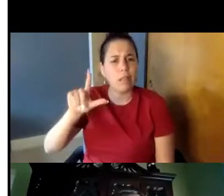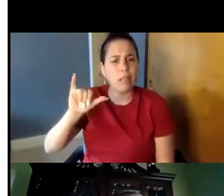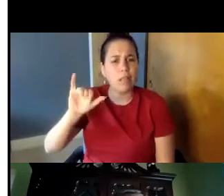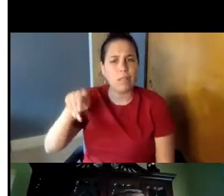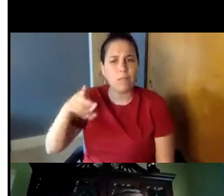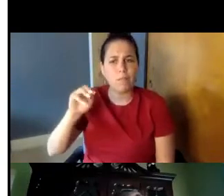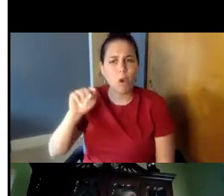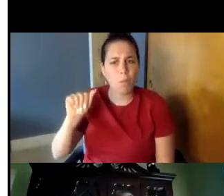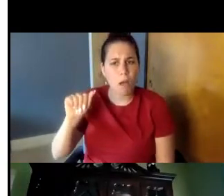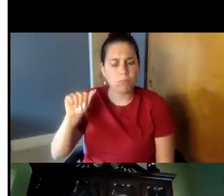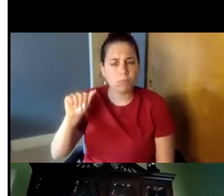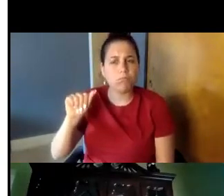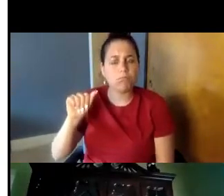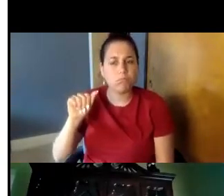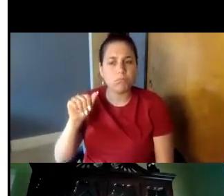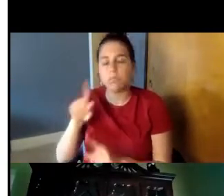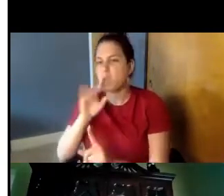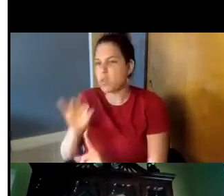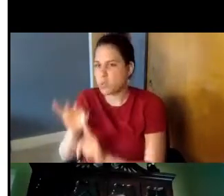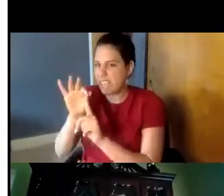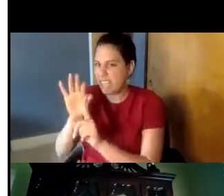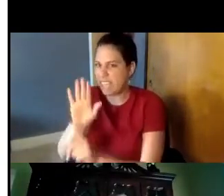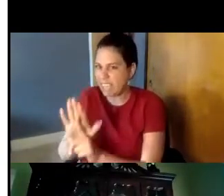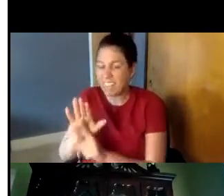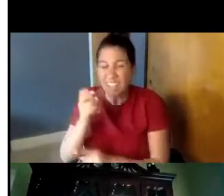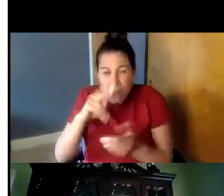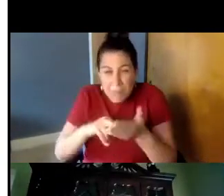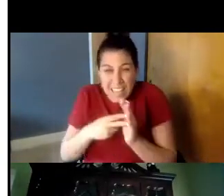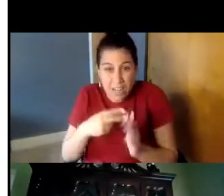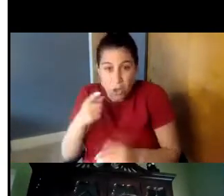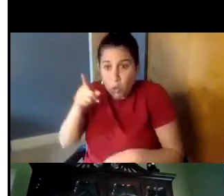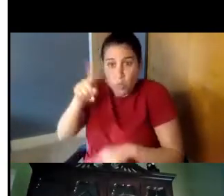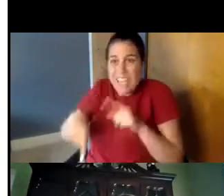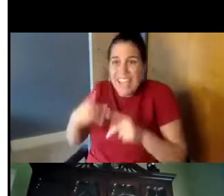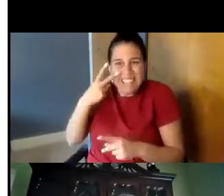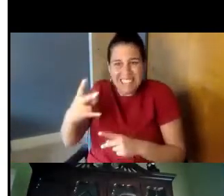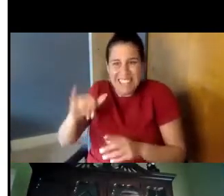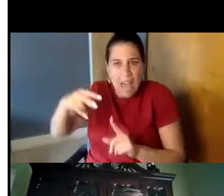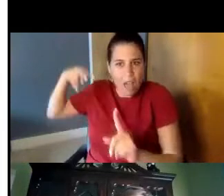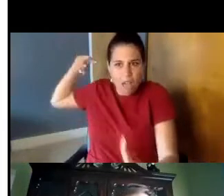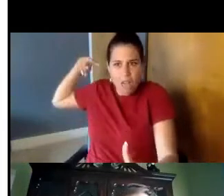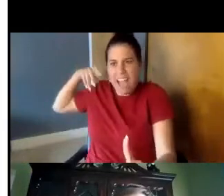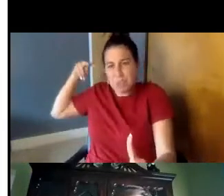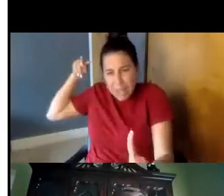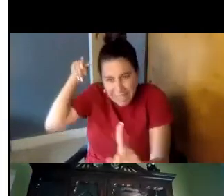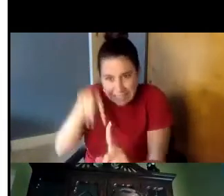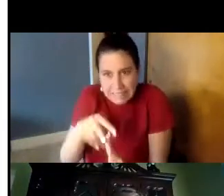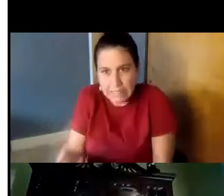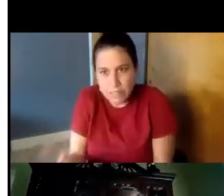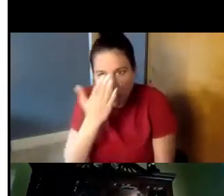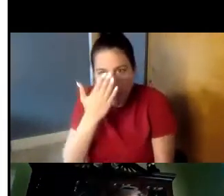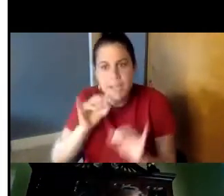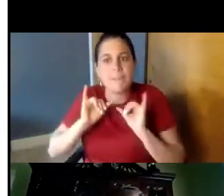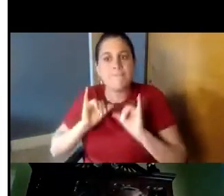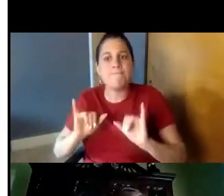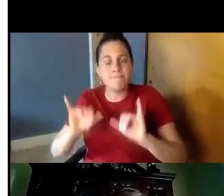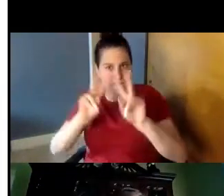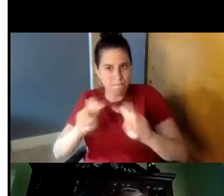usually not the case. So there are unique issues that you only can see if you're able to break the data down in particular ways.